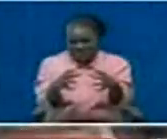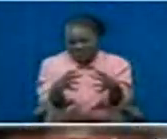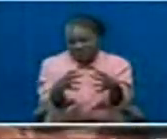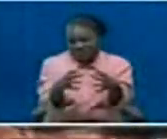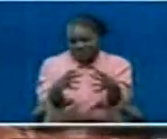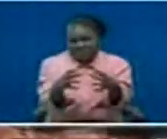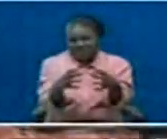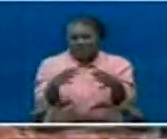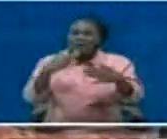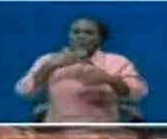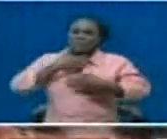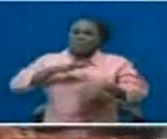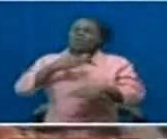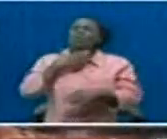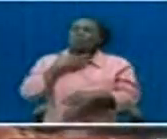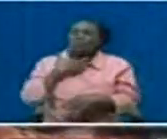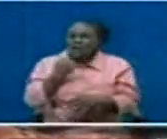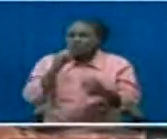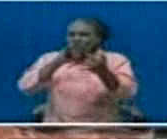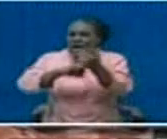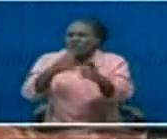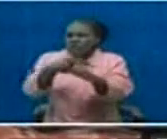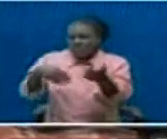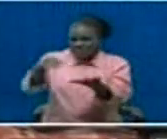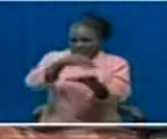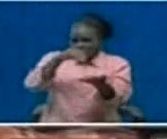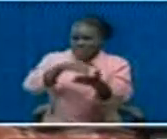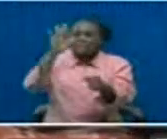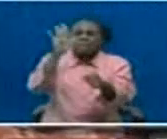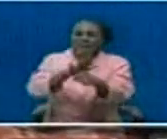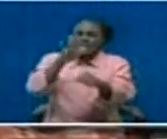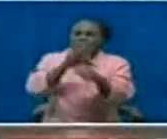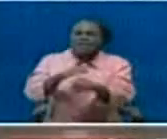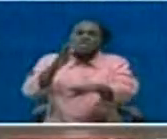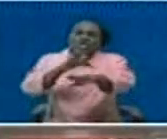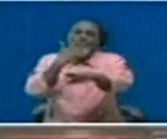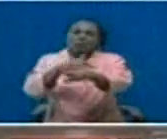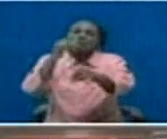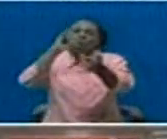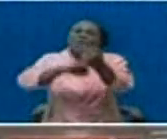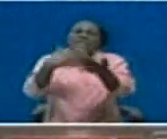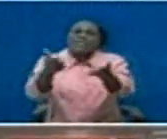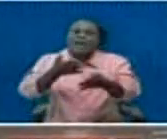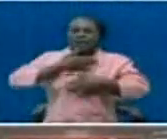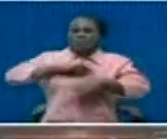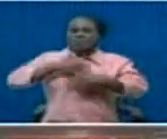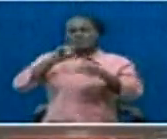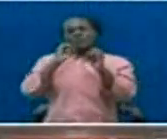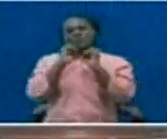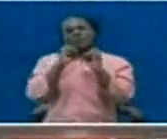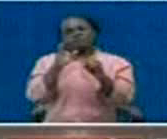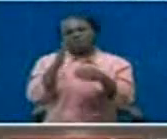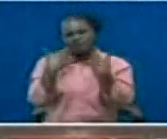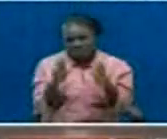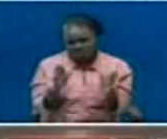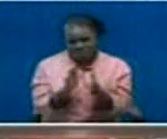Yeah. Would your people want to marry, let's say, from Central Province? Of course they have. So many. Hmm? Ooh, the former PC Lekolal married from Central Province.